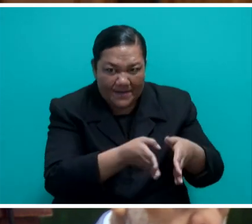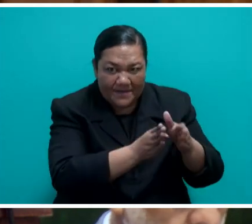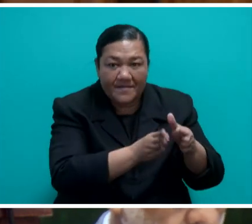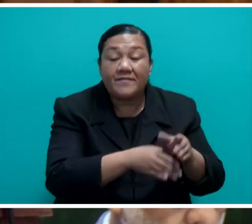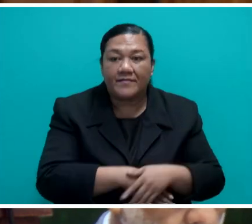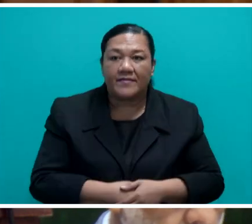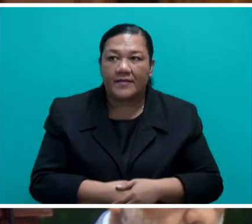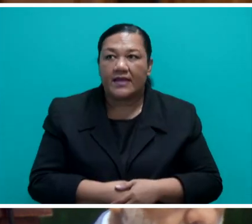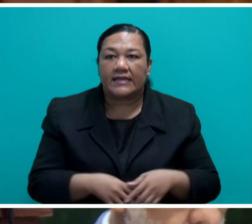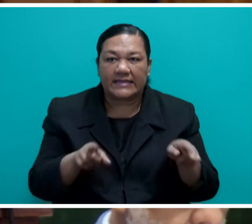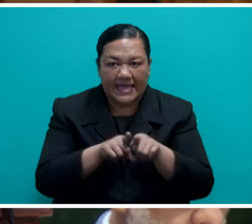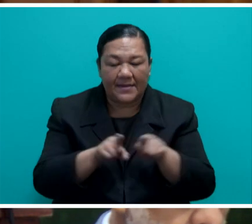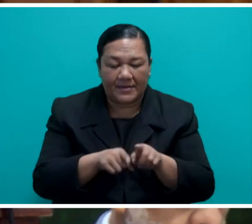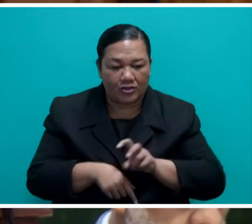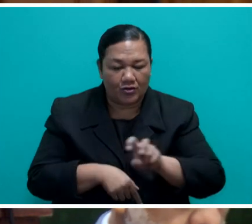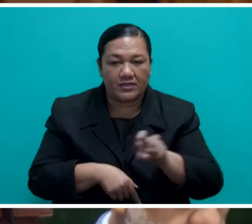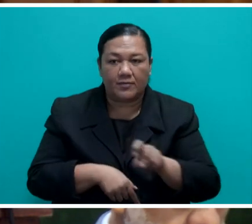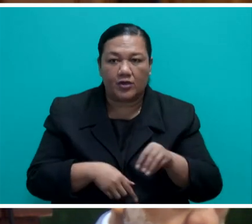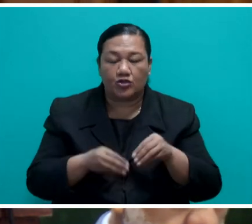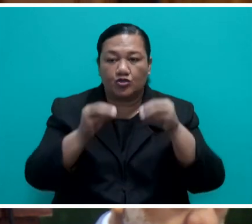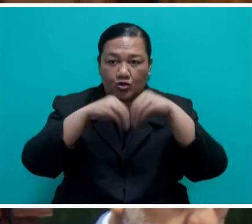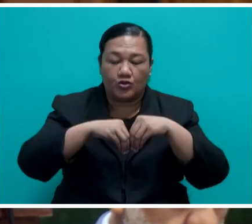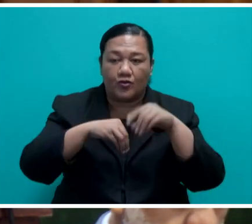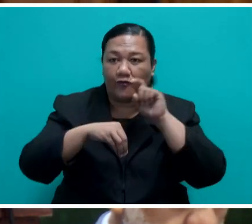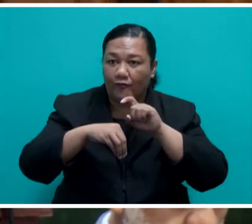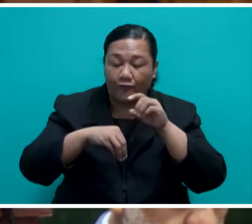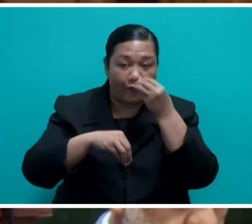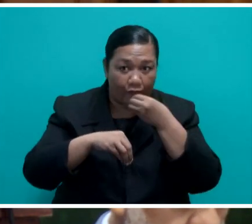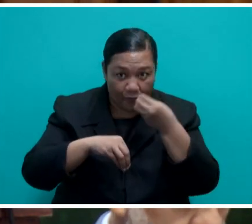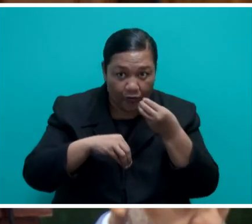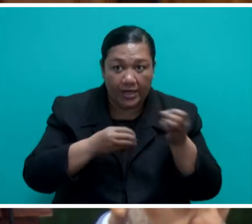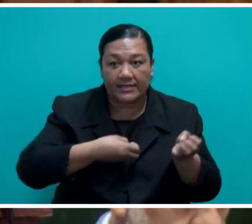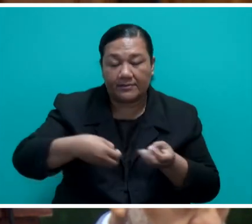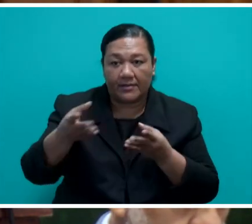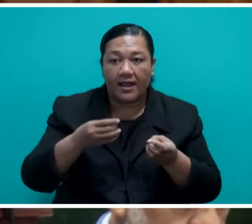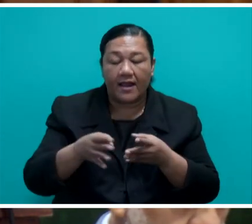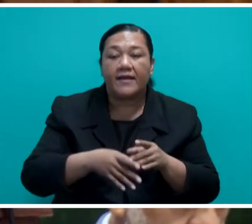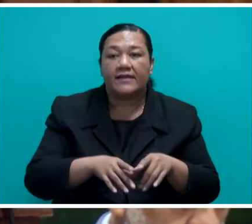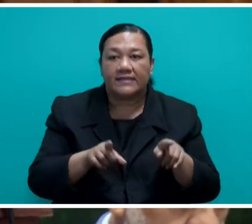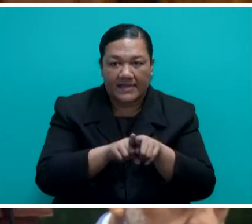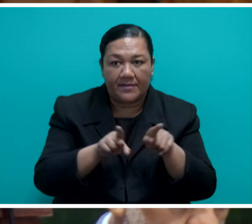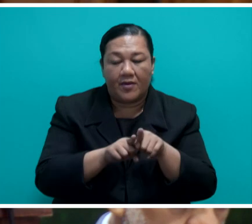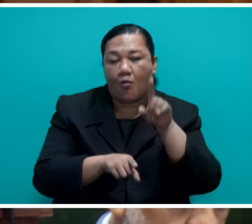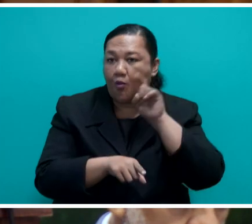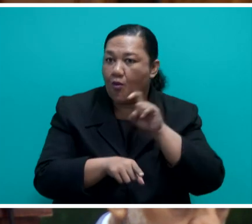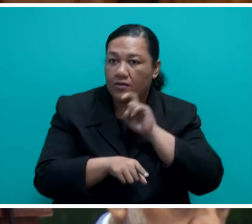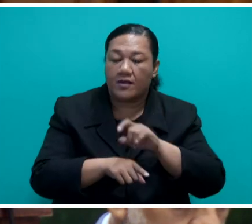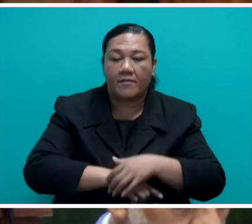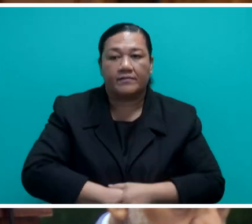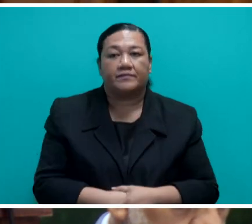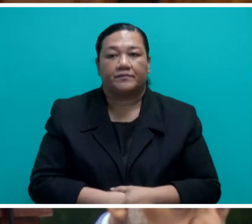transportation, source of food and the supply of much needed water. Mr. Speaker,